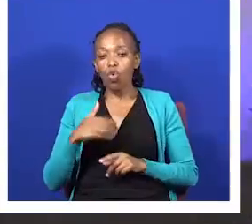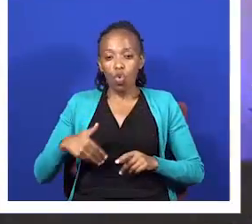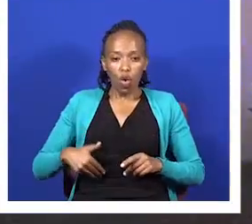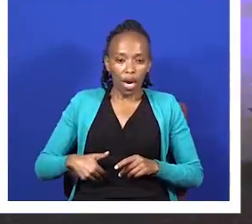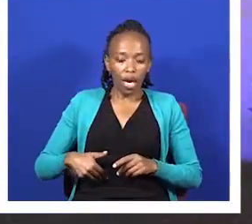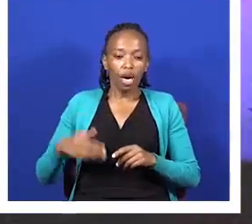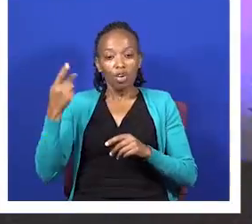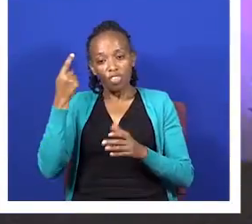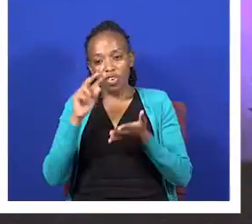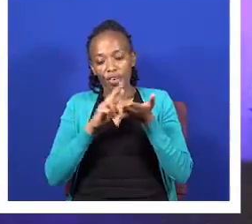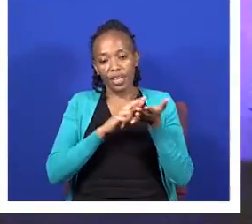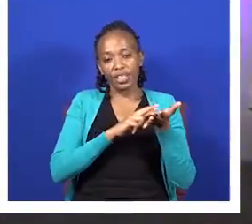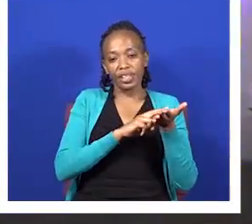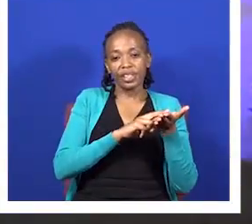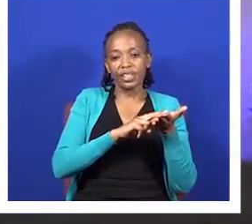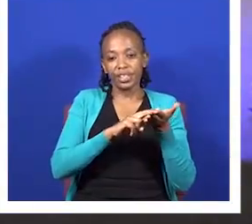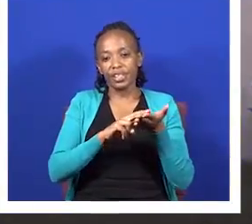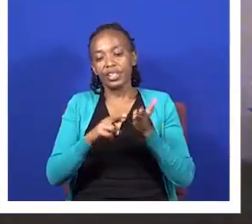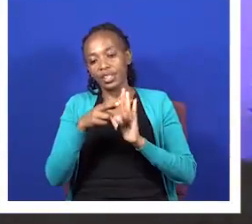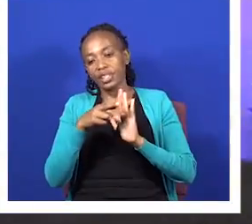who hunger and thirst for